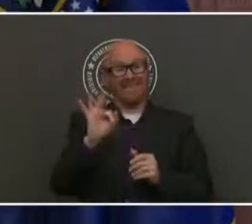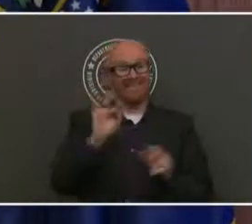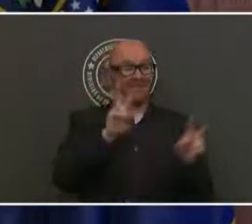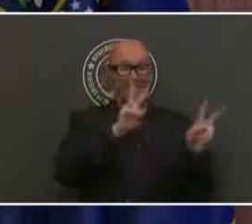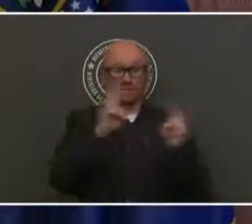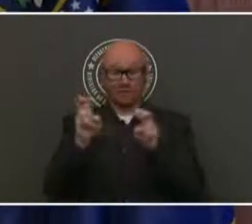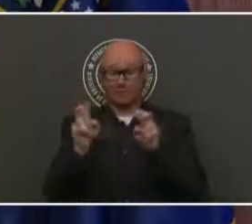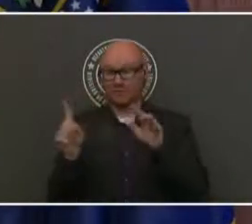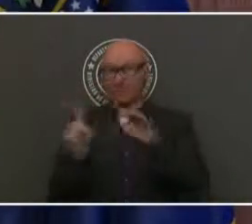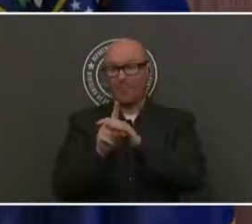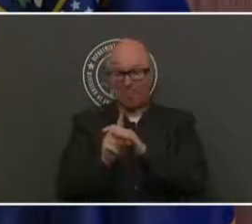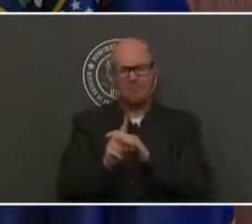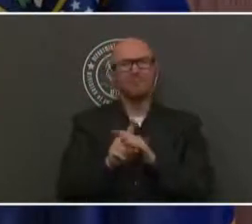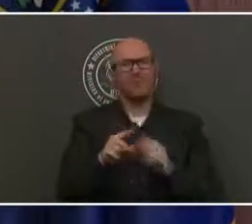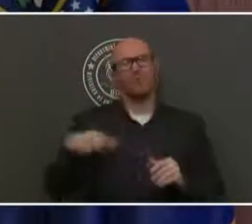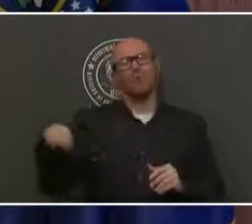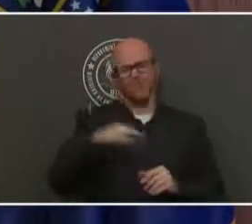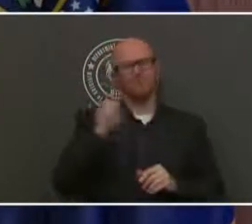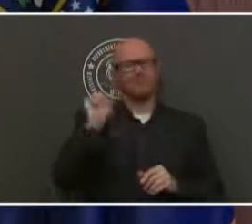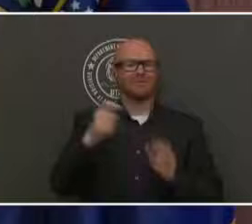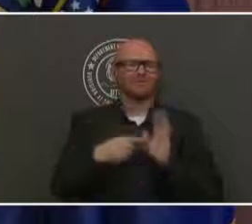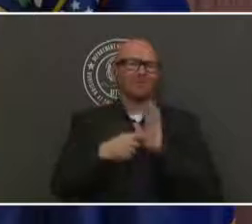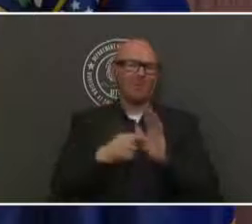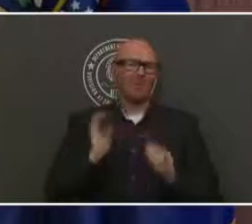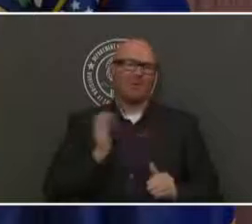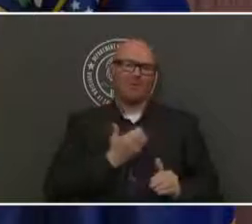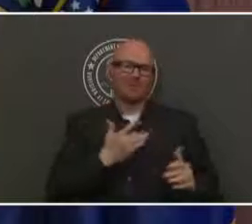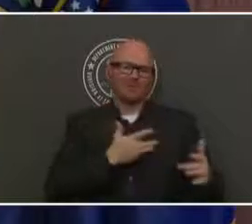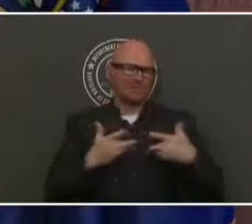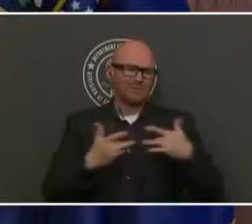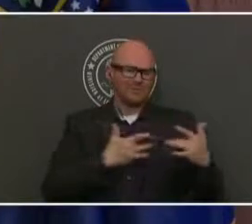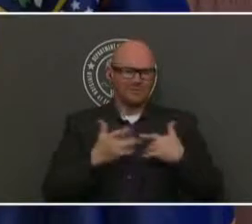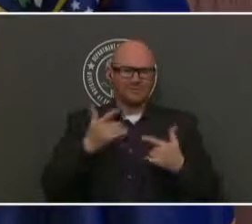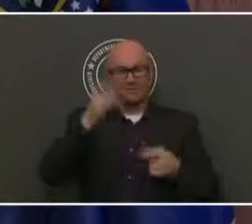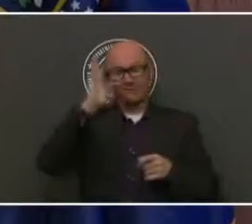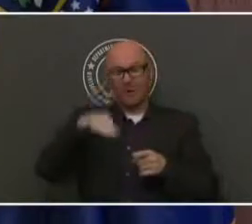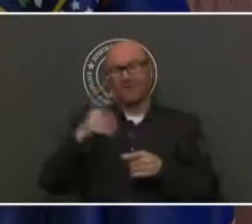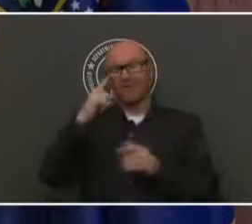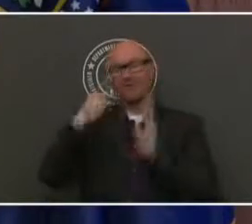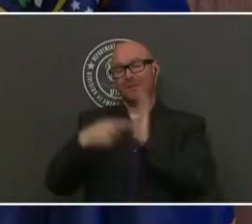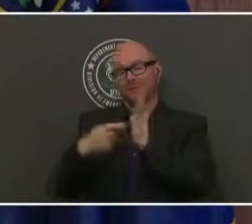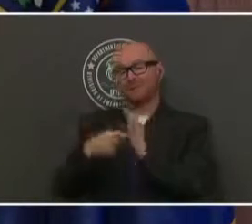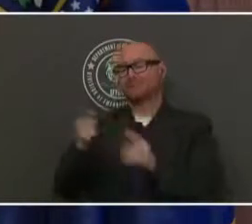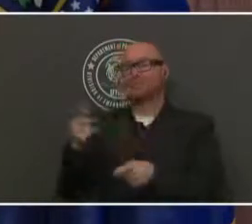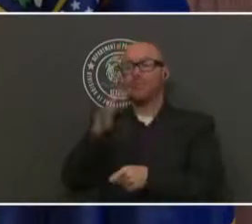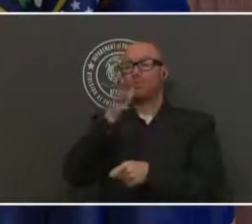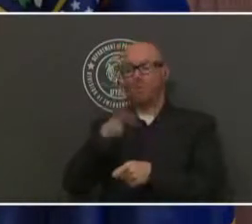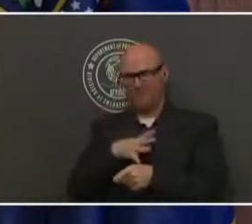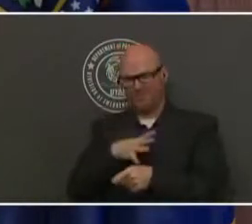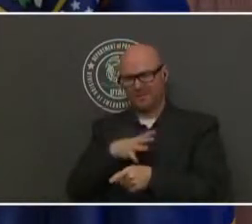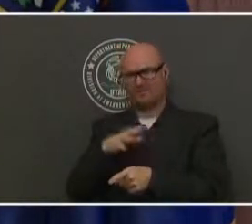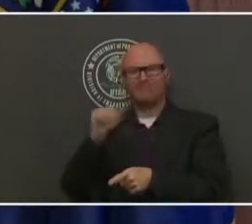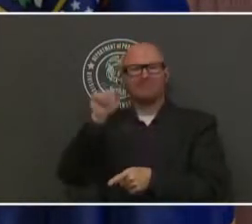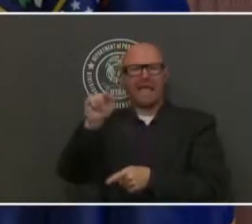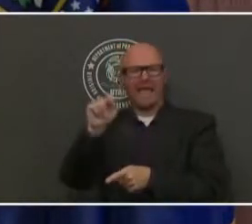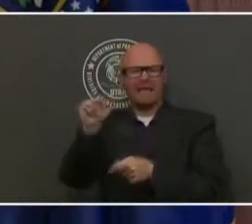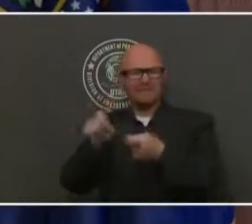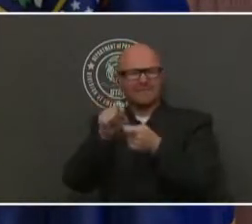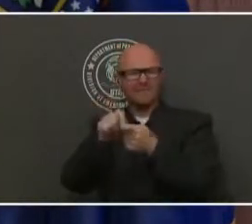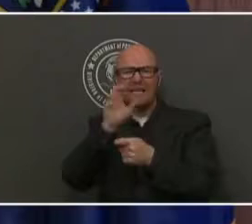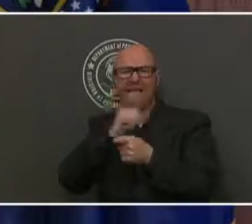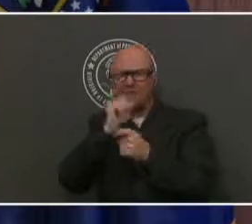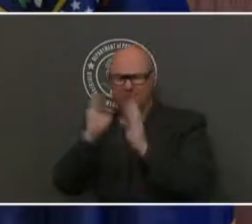about. If we know this is happening, again, women in a certain age, so let's maybe pause there